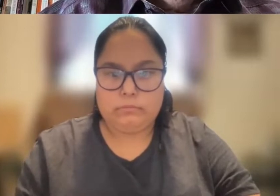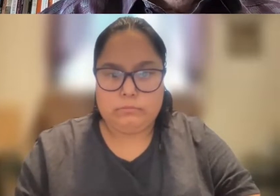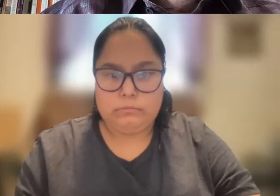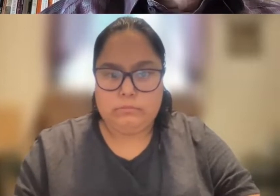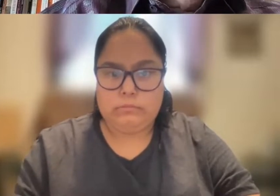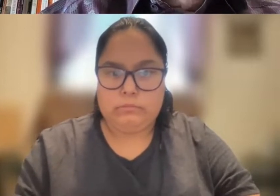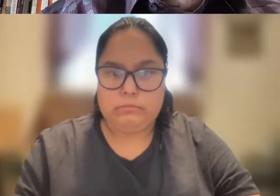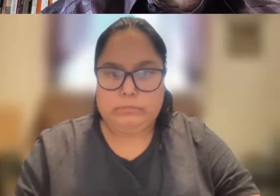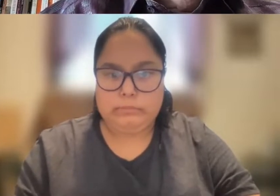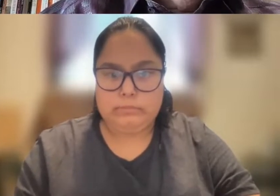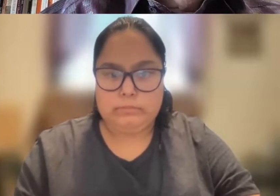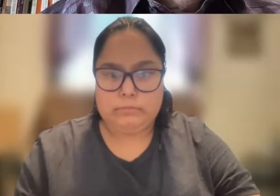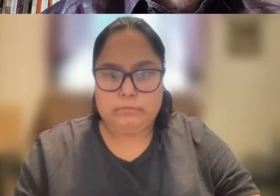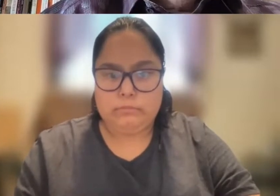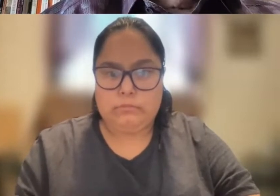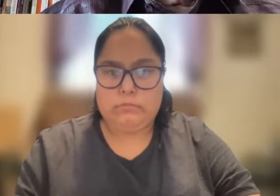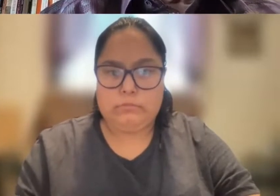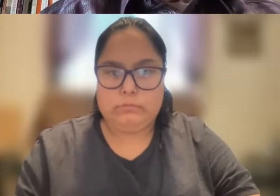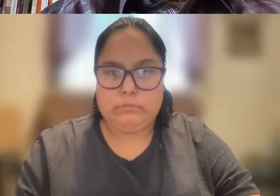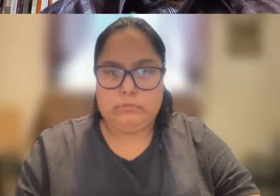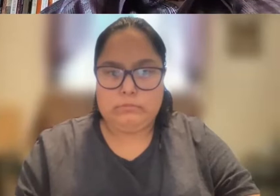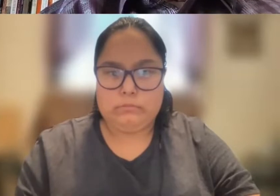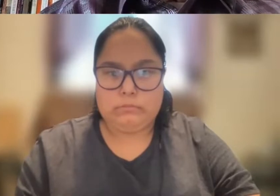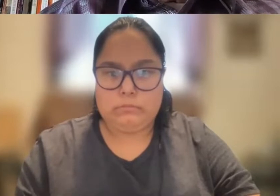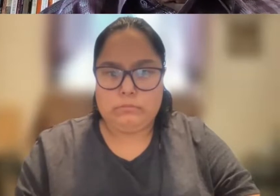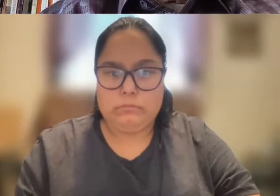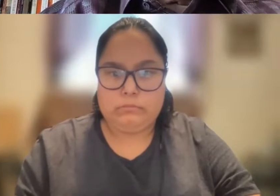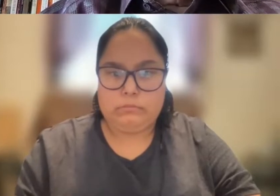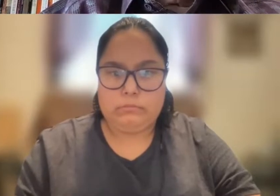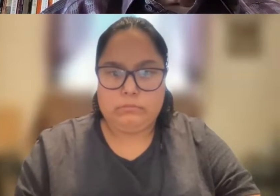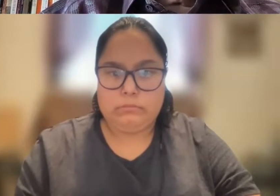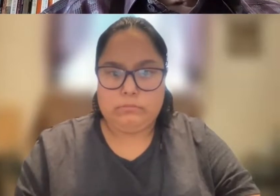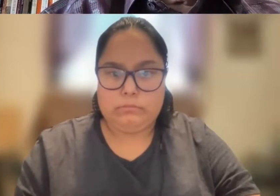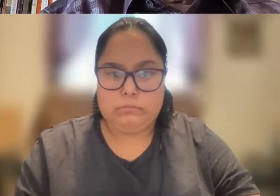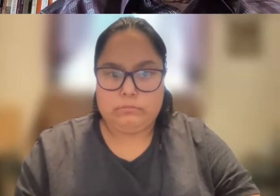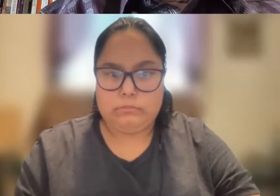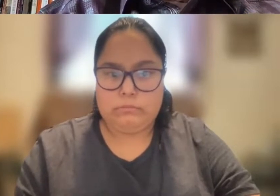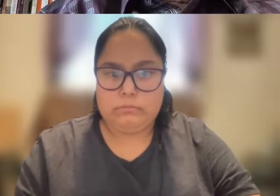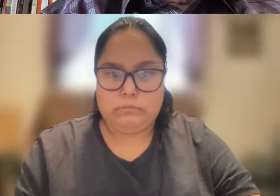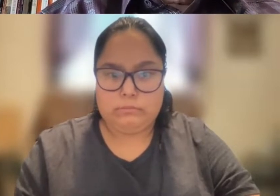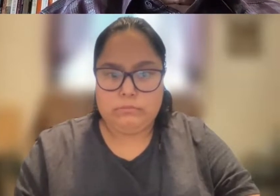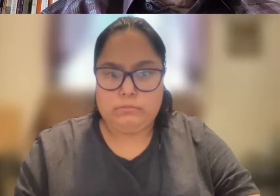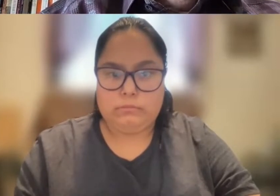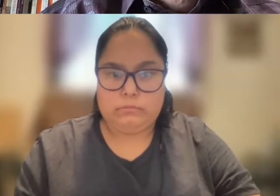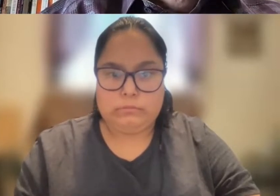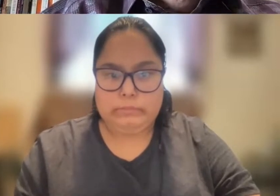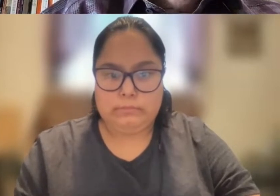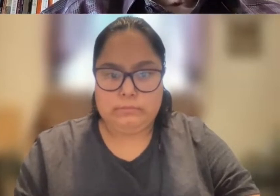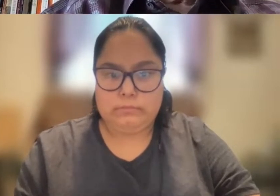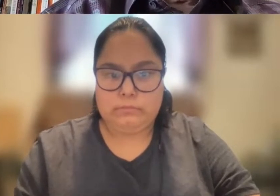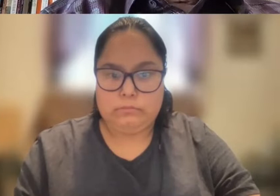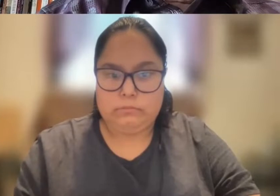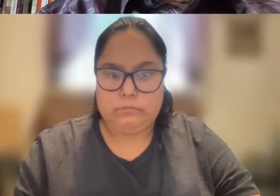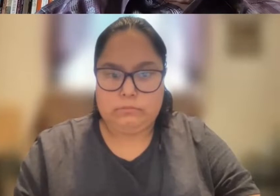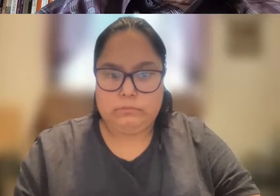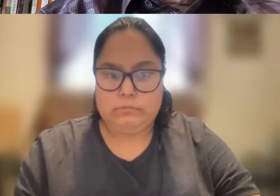at changing. So as I was introduced, I was born in a very small white Anglo-Saxon Protestant town,